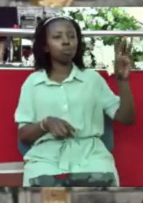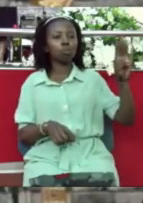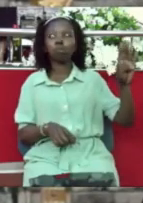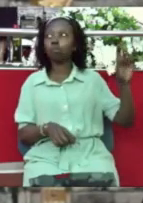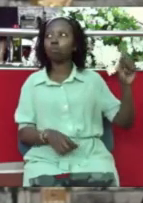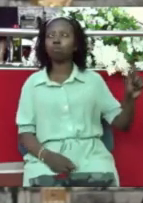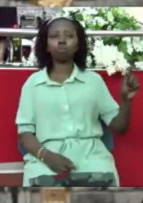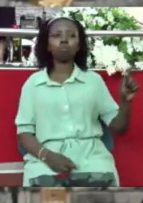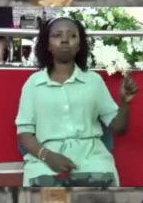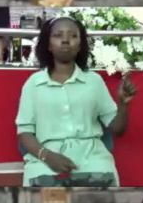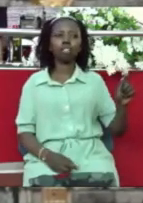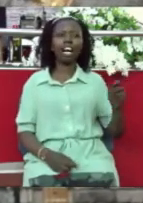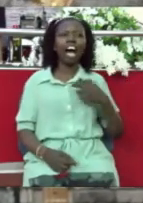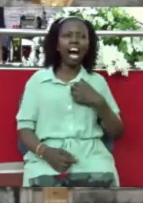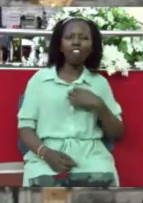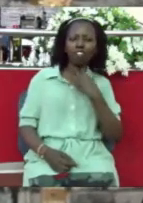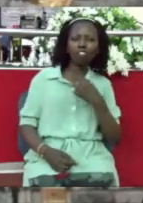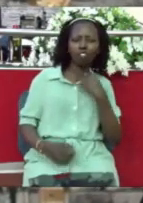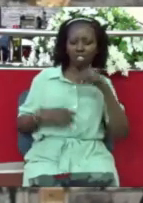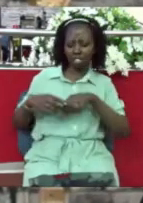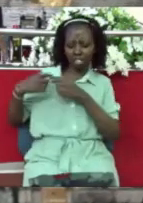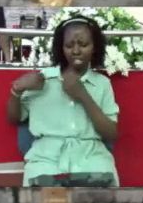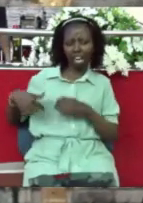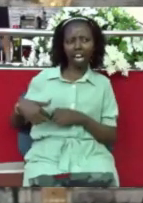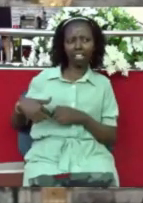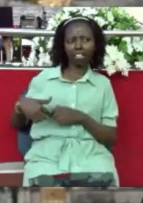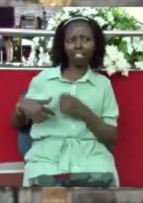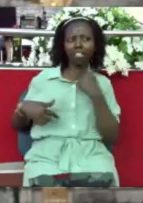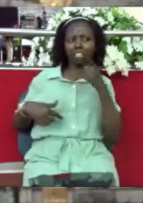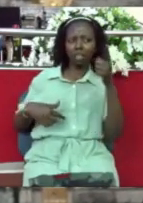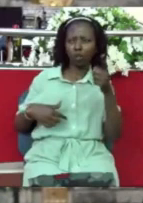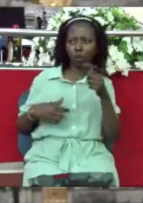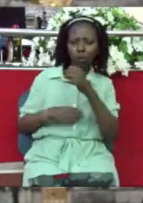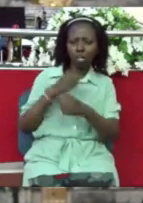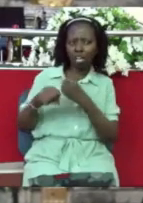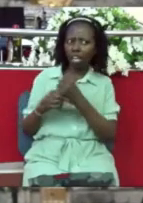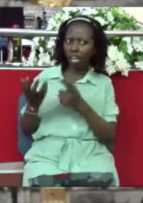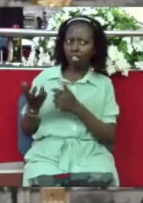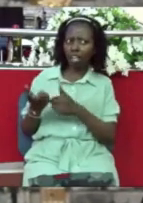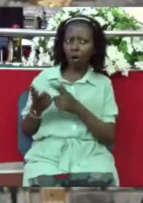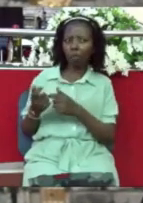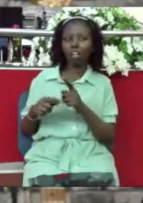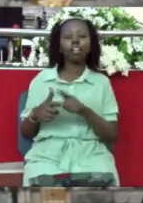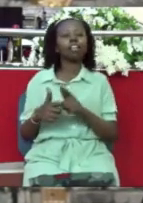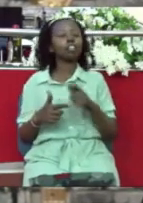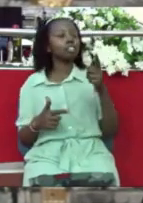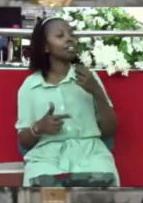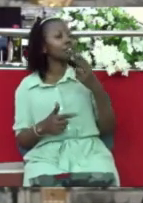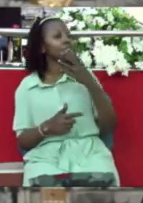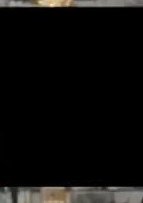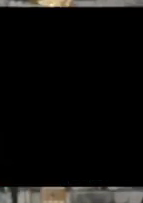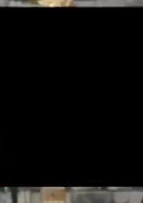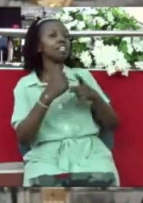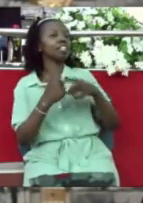kwanza kasauti yaka kana kujaga sana. How old are you? It has to alafu unasema 60